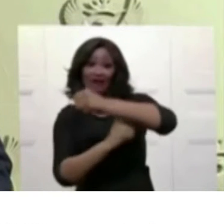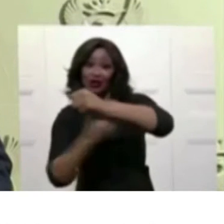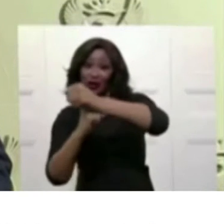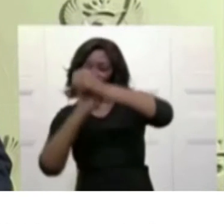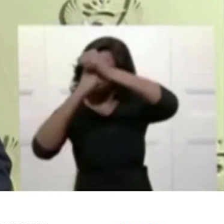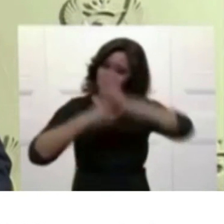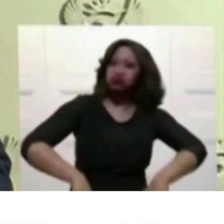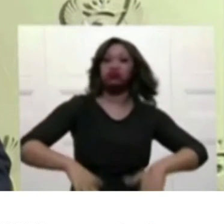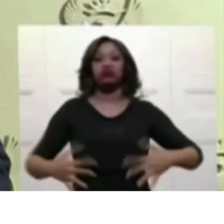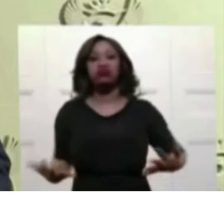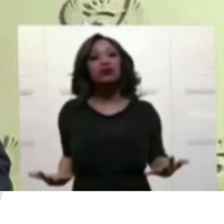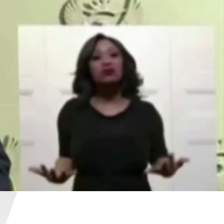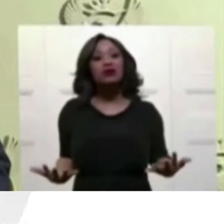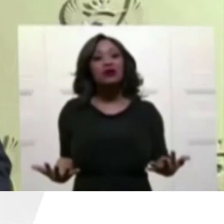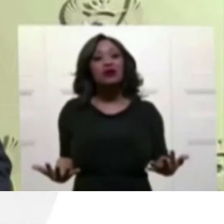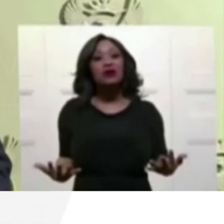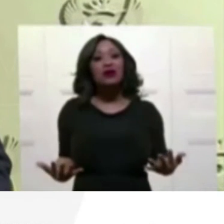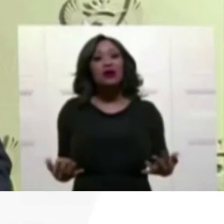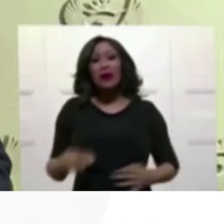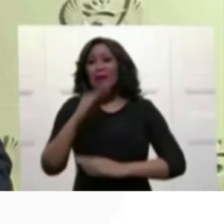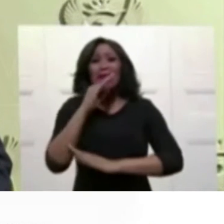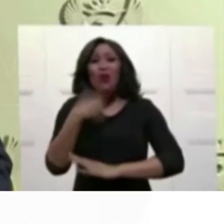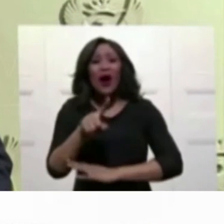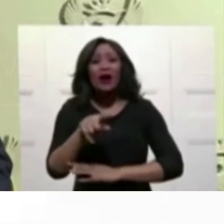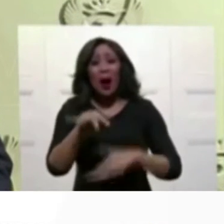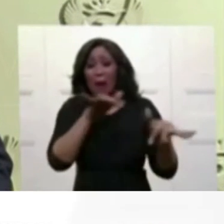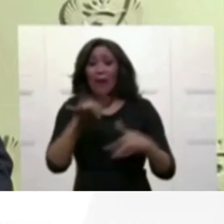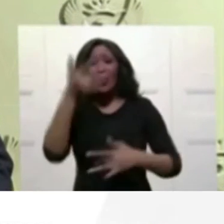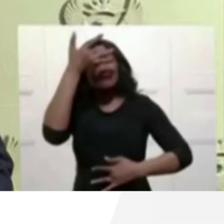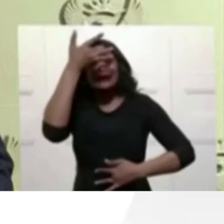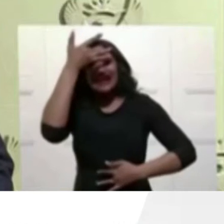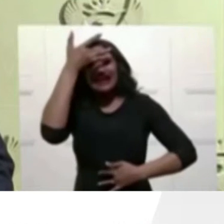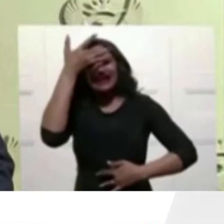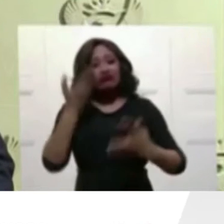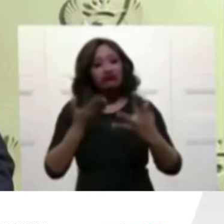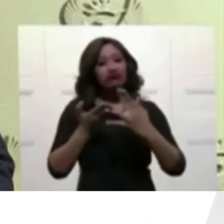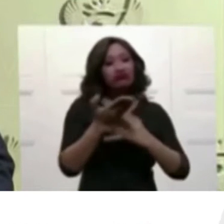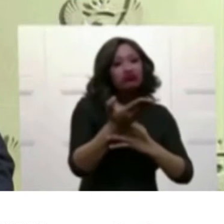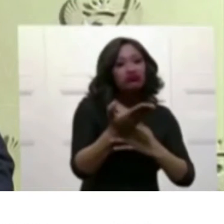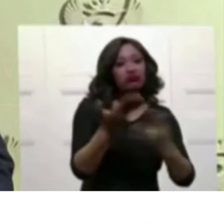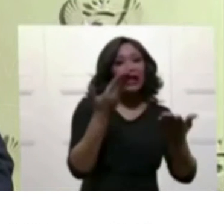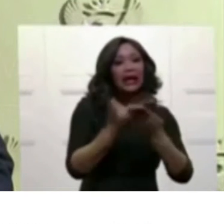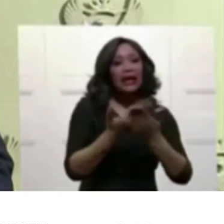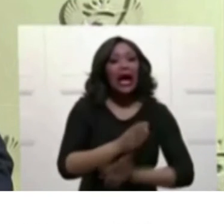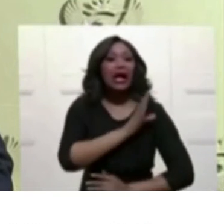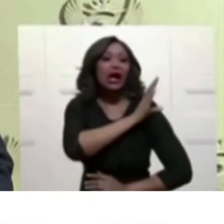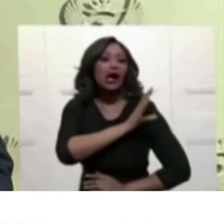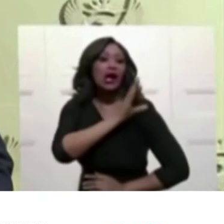This means that our sick cannot get medication from pharmacies.